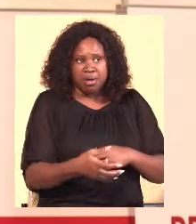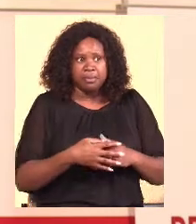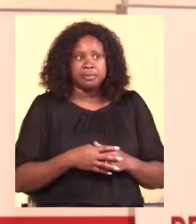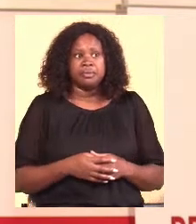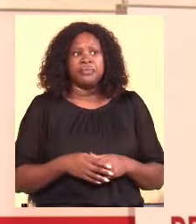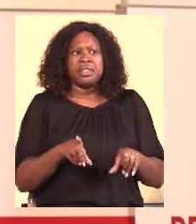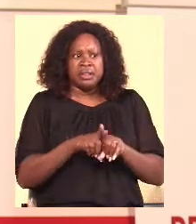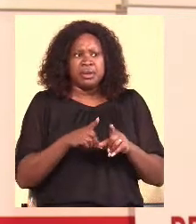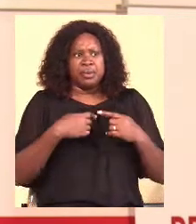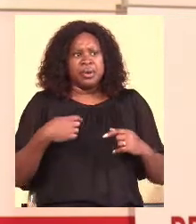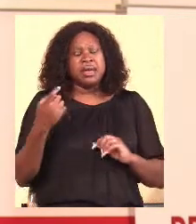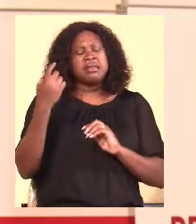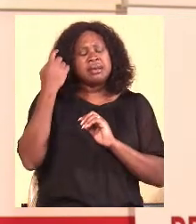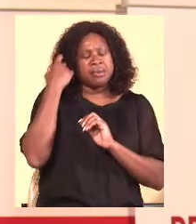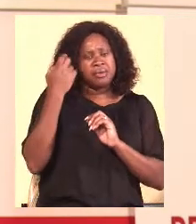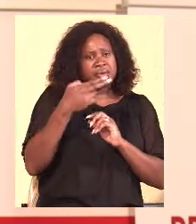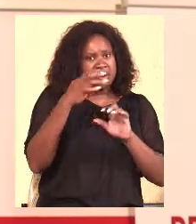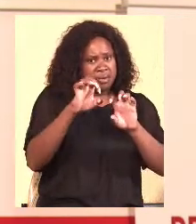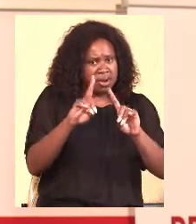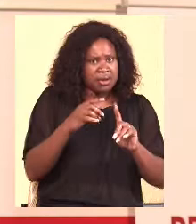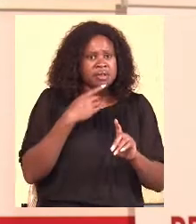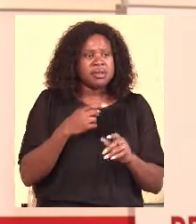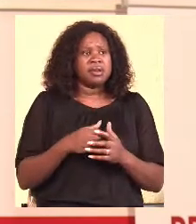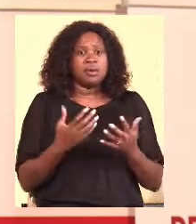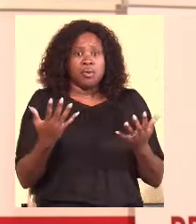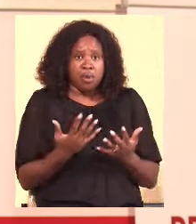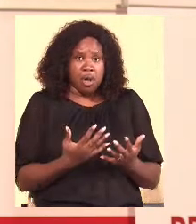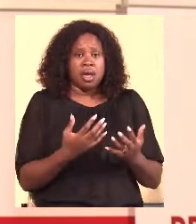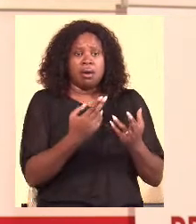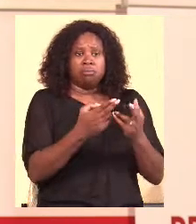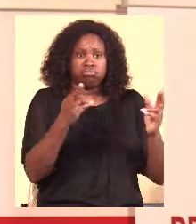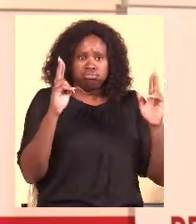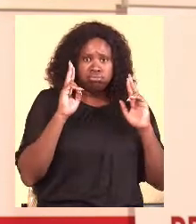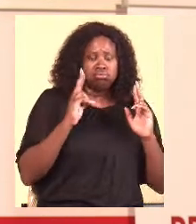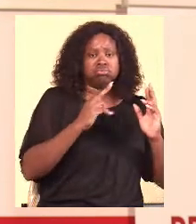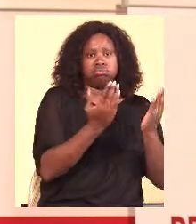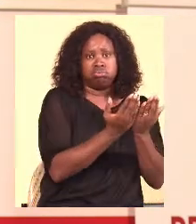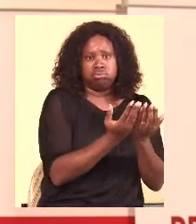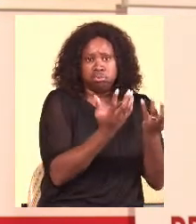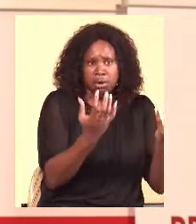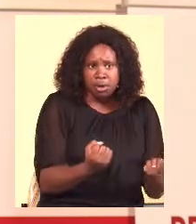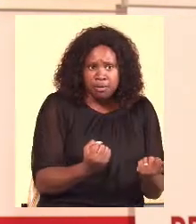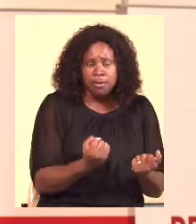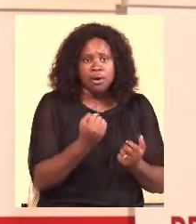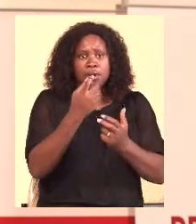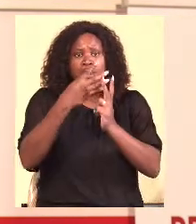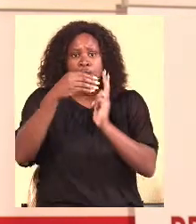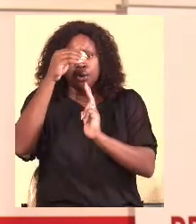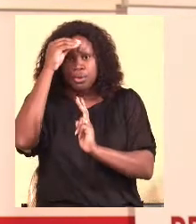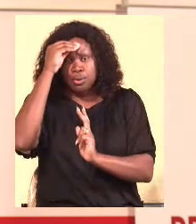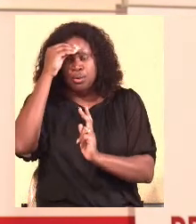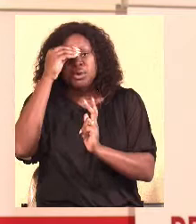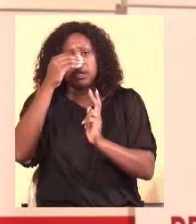ministry, where the infrastructure exists, where students have